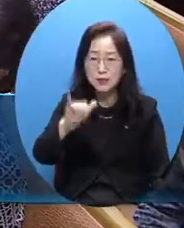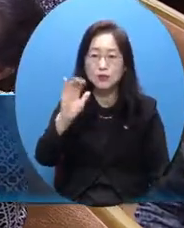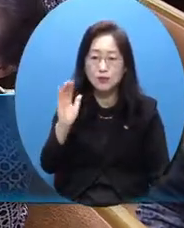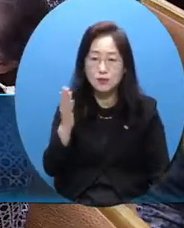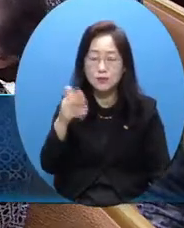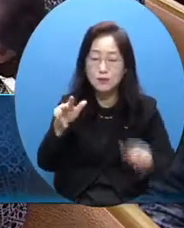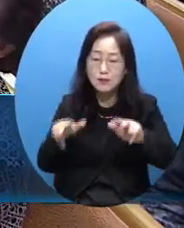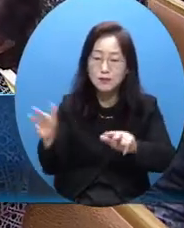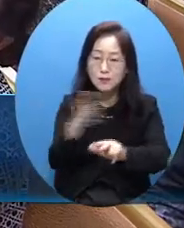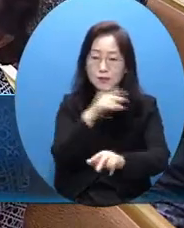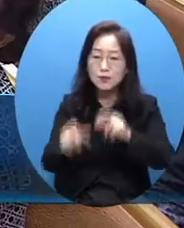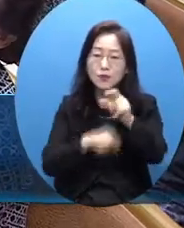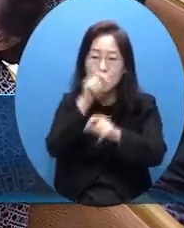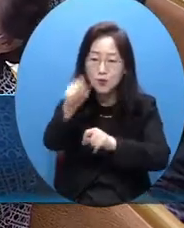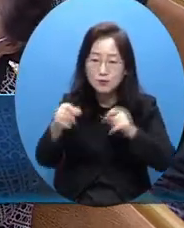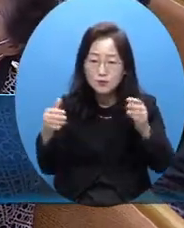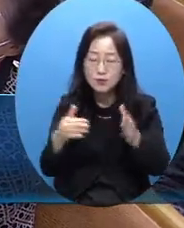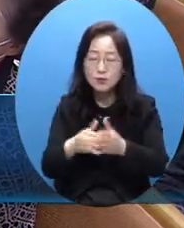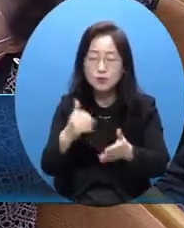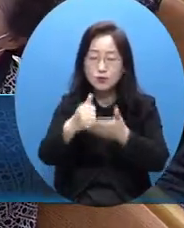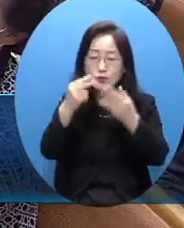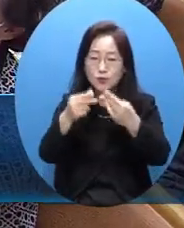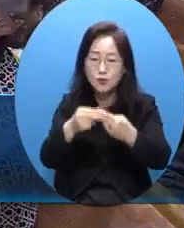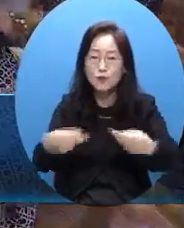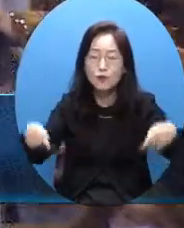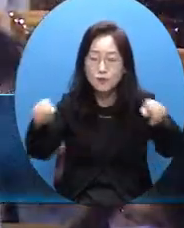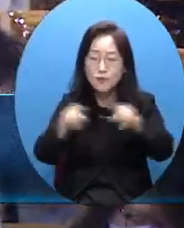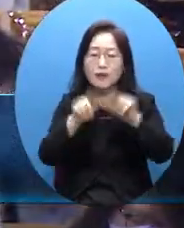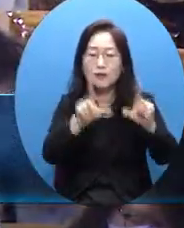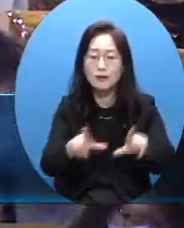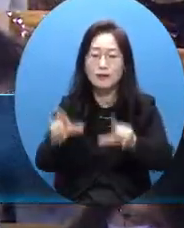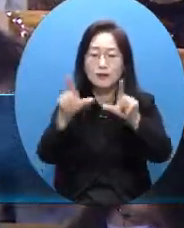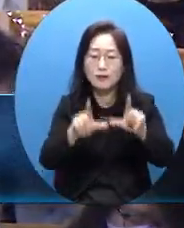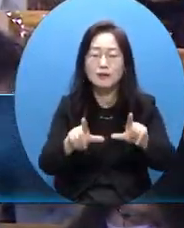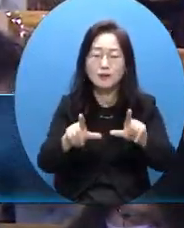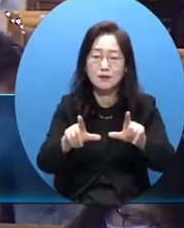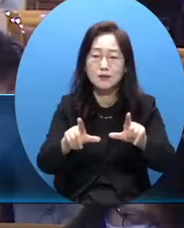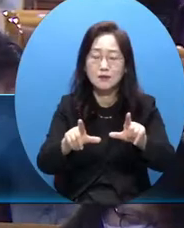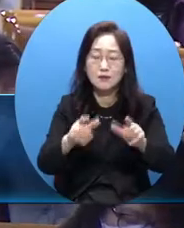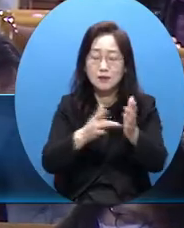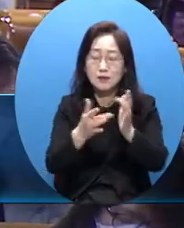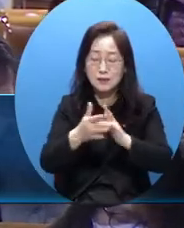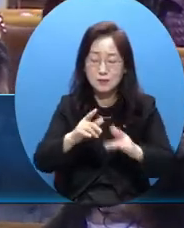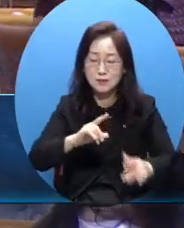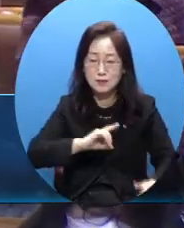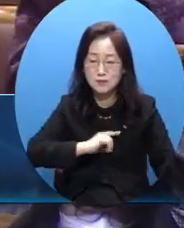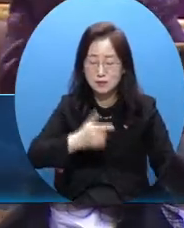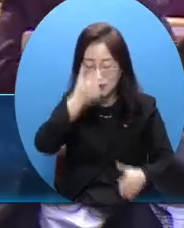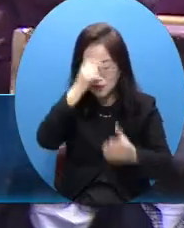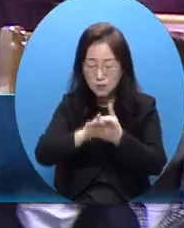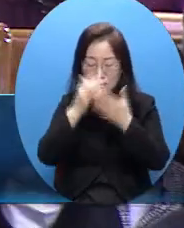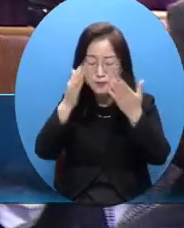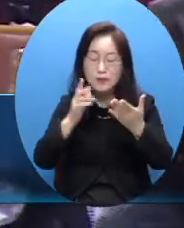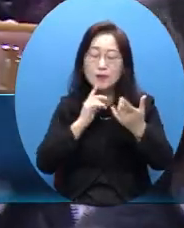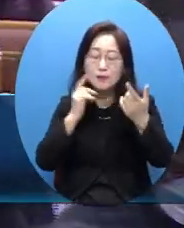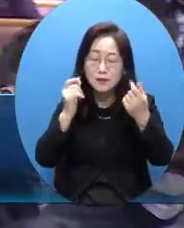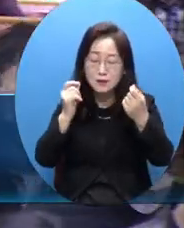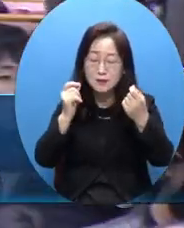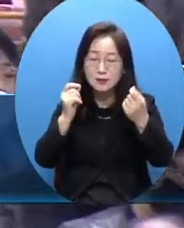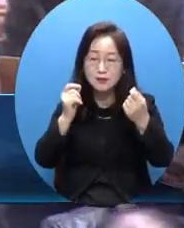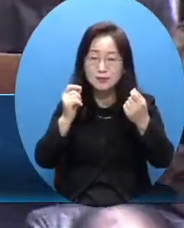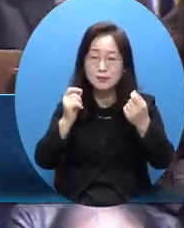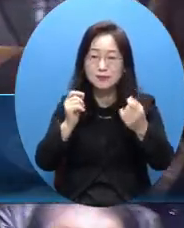God's child from this day forward I will live with the Lord and in Jesus name I pray